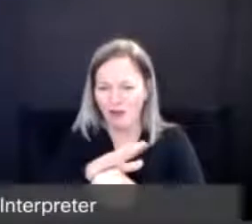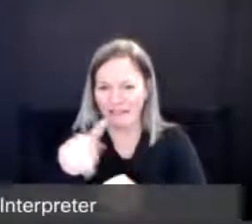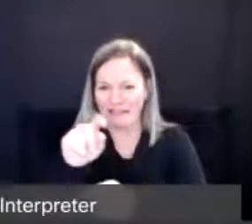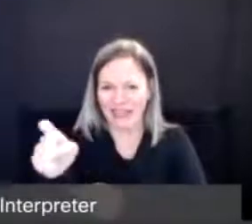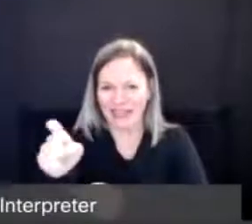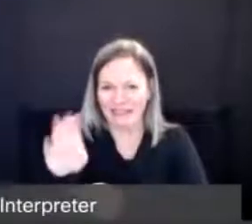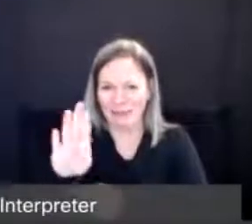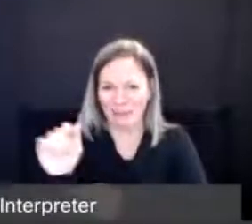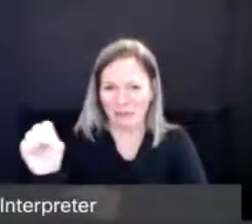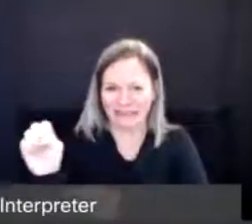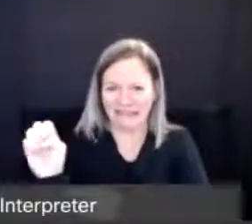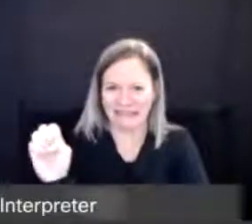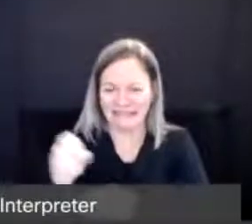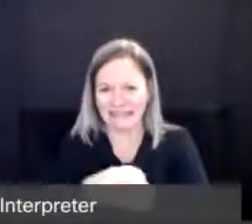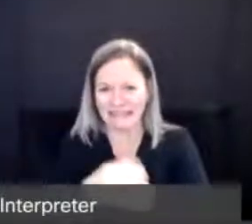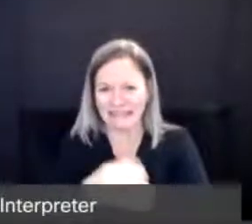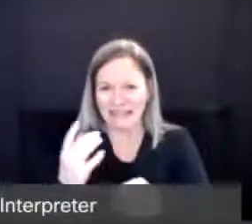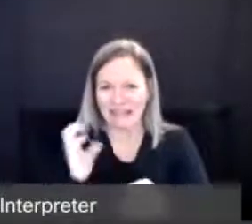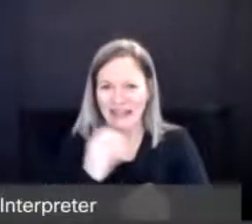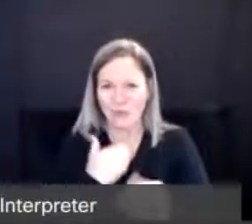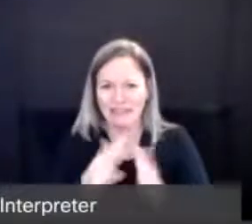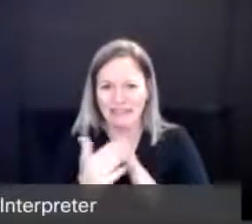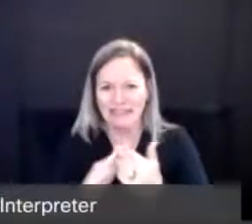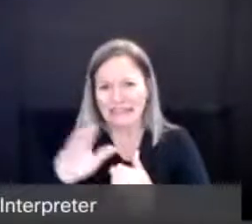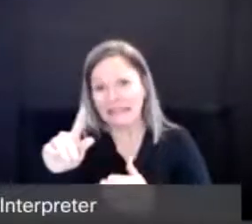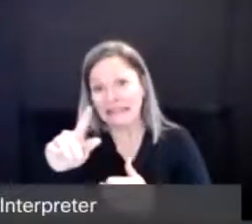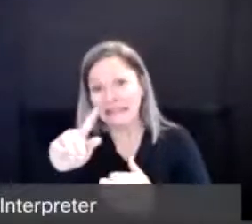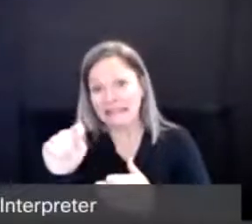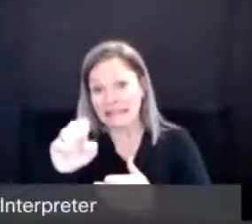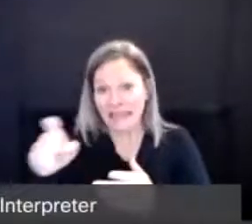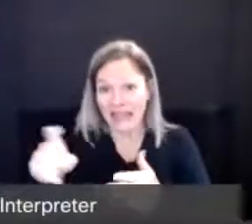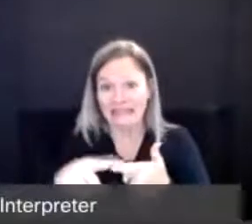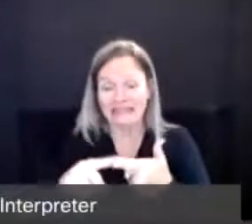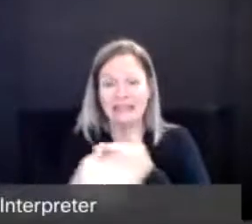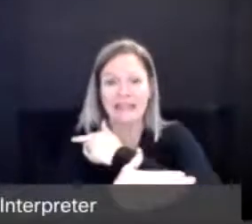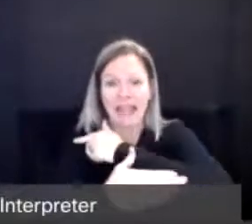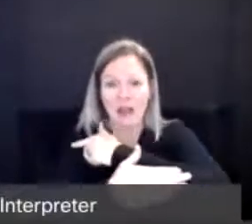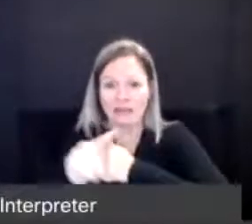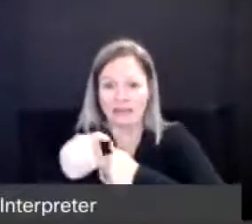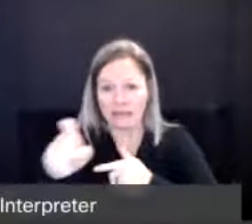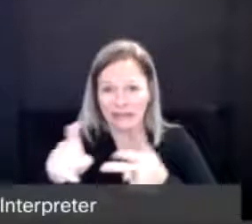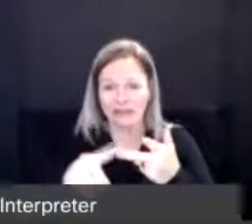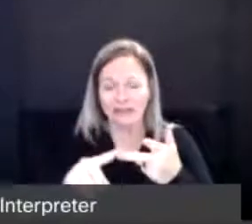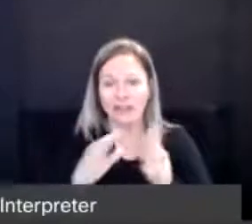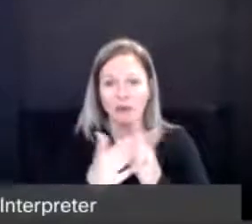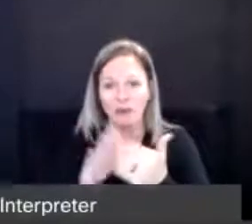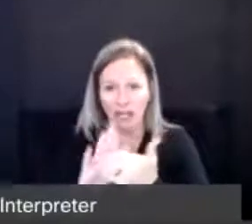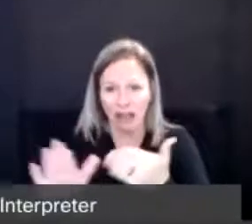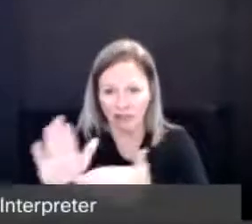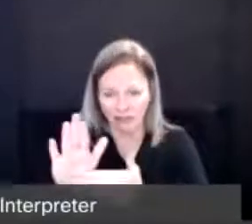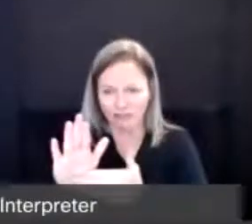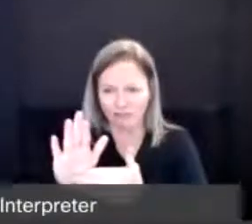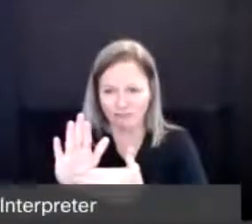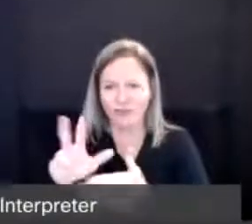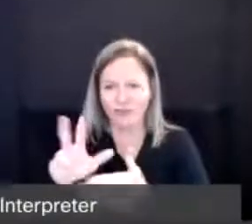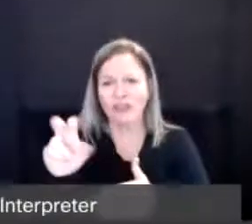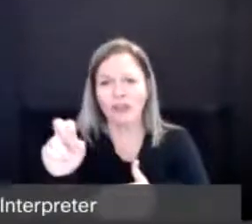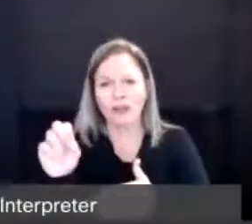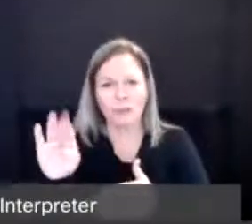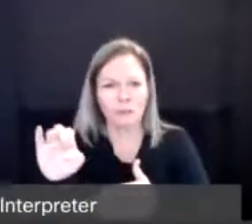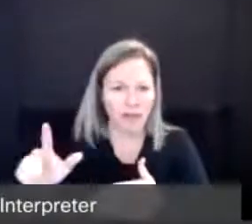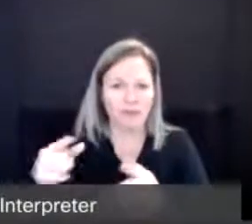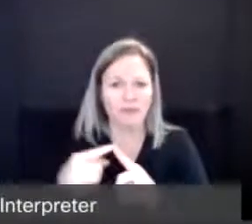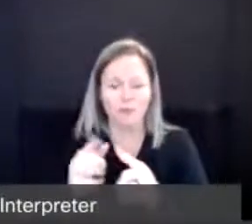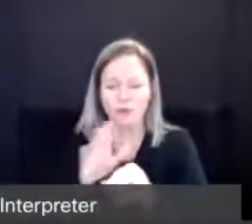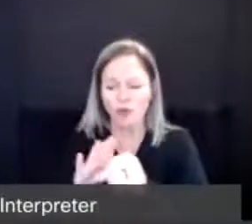have obviously a city tax, a county tax. We have a community college that assesses 30 mills to our